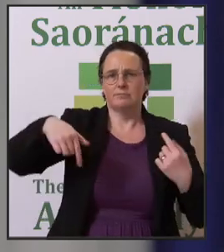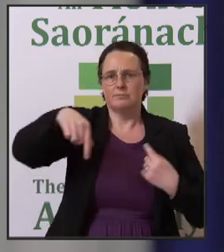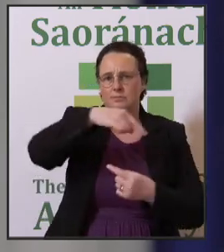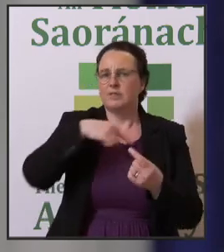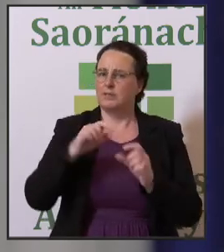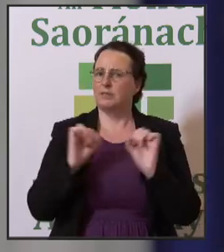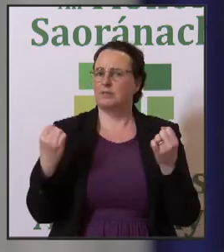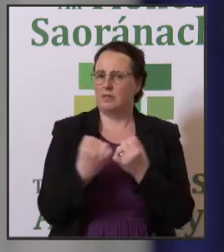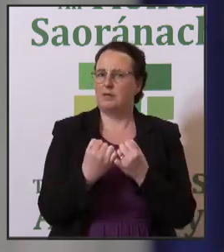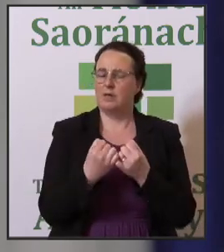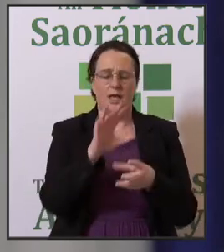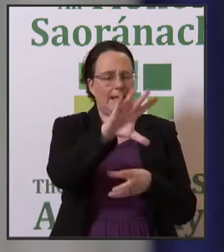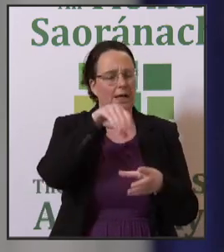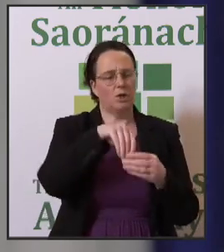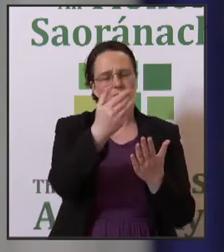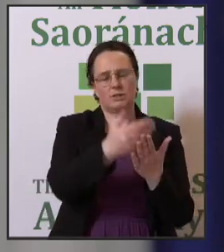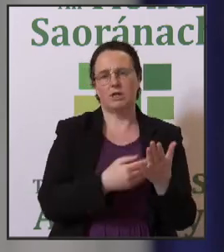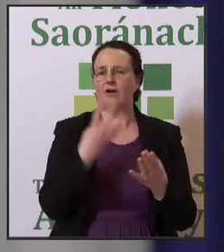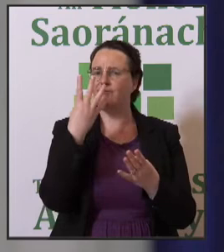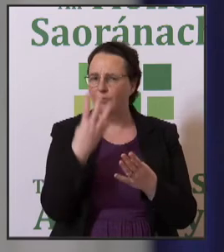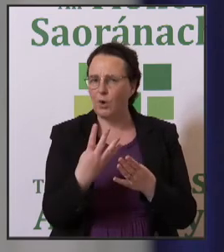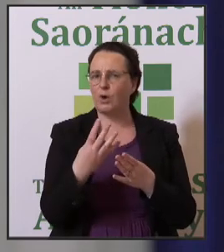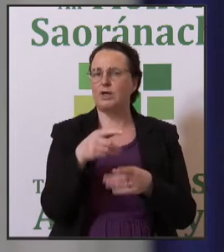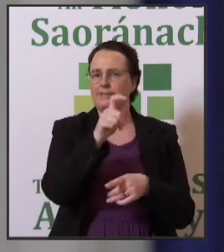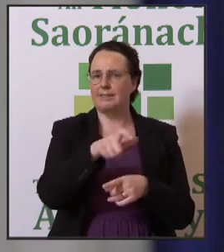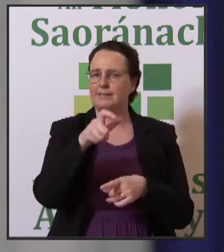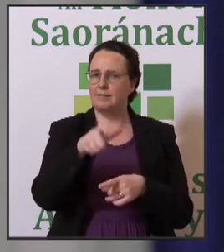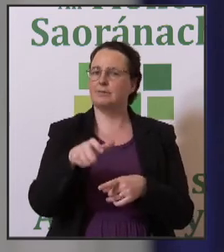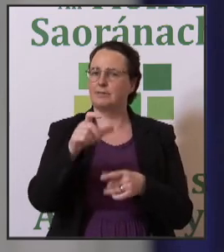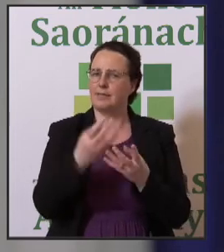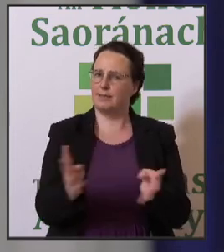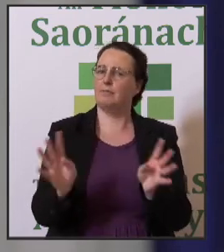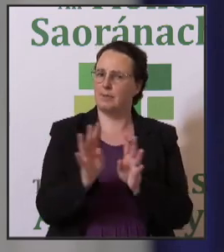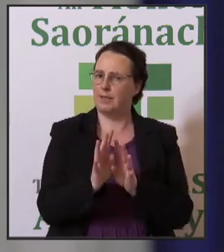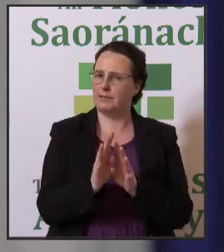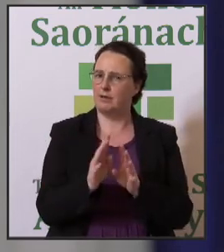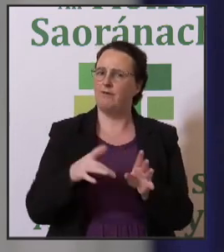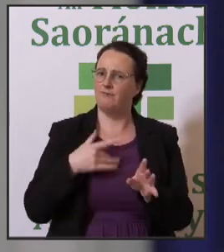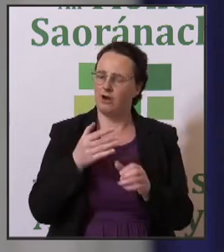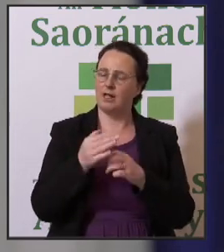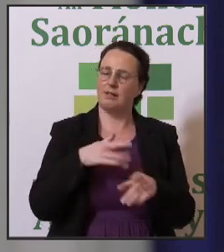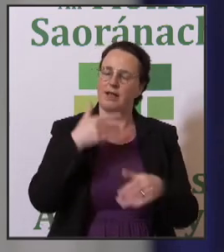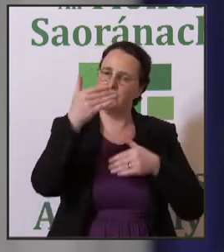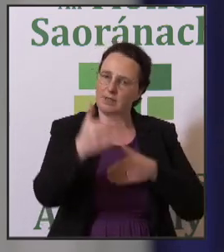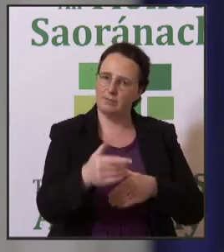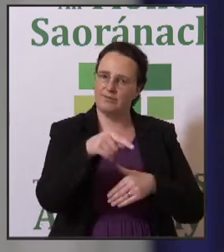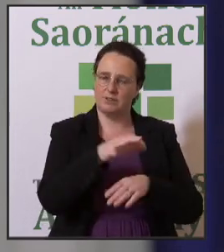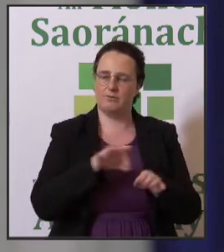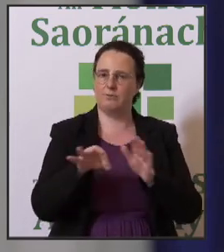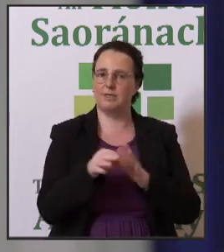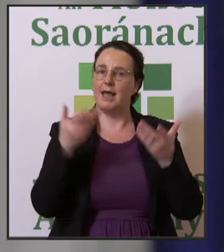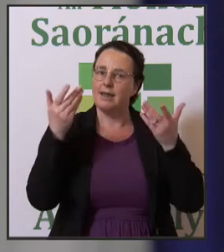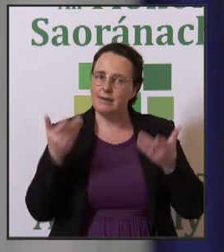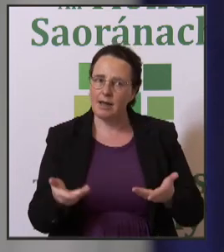included proposals for four citizens' assemblies during the lifetime of this government. We are now entrusting